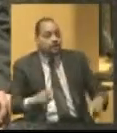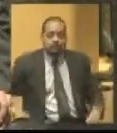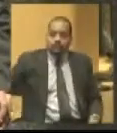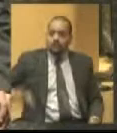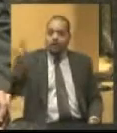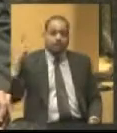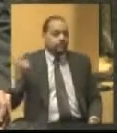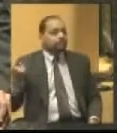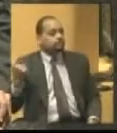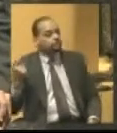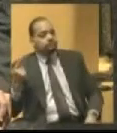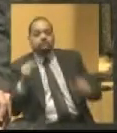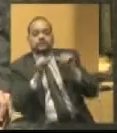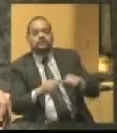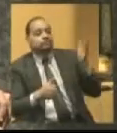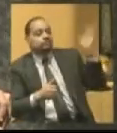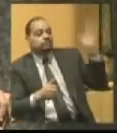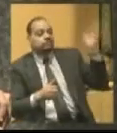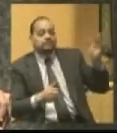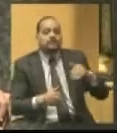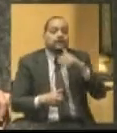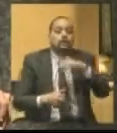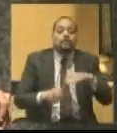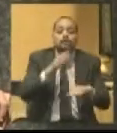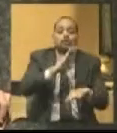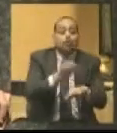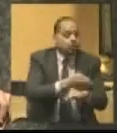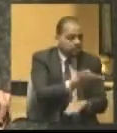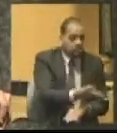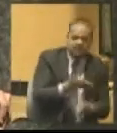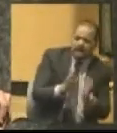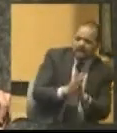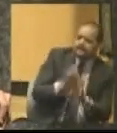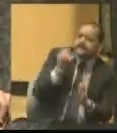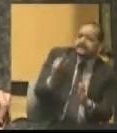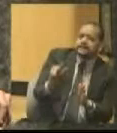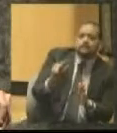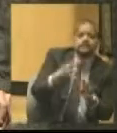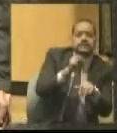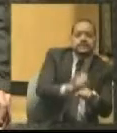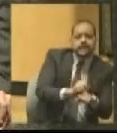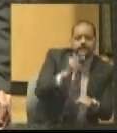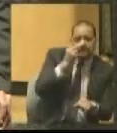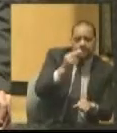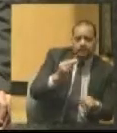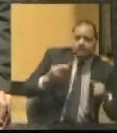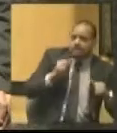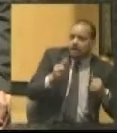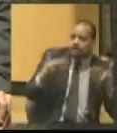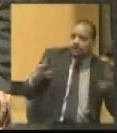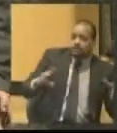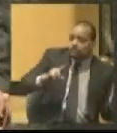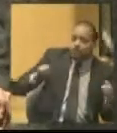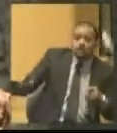you going to take Dad's niggers away from him, whether or not they're willing to go?" "Well, no, ma'am, I ain't," Ayres replied, "but I'll tell you what I am going to